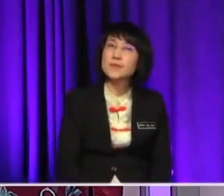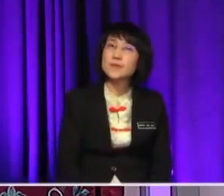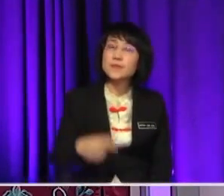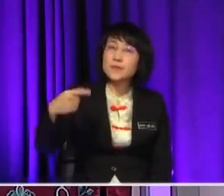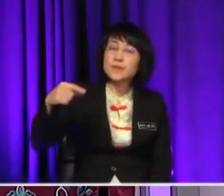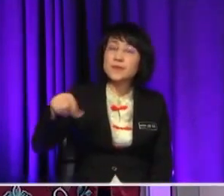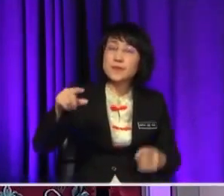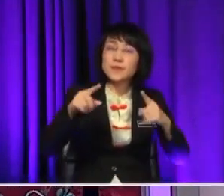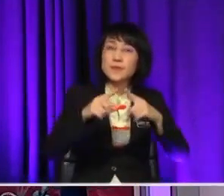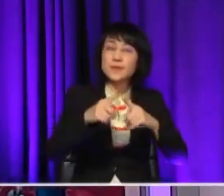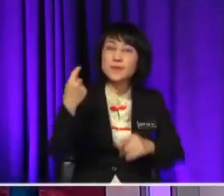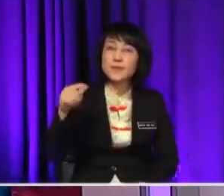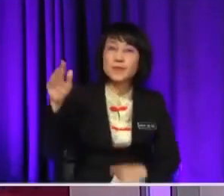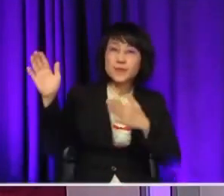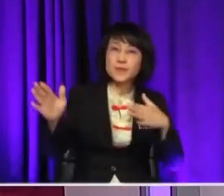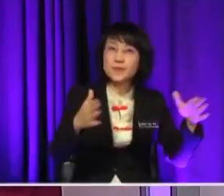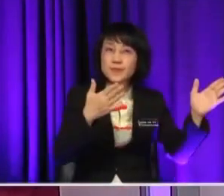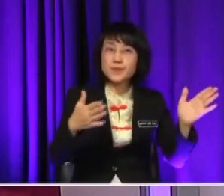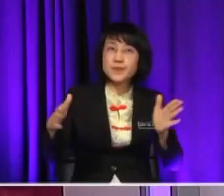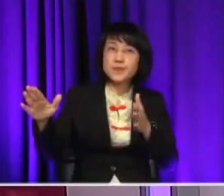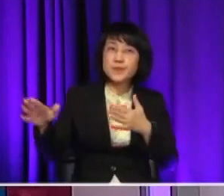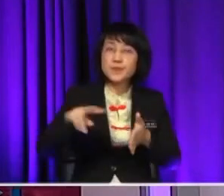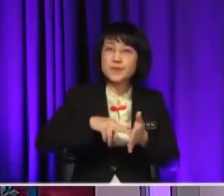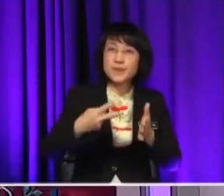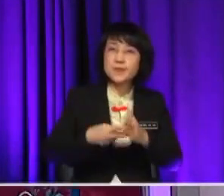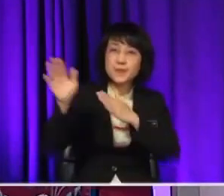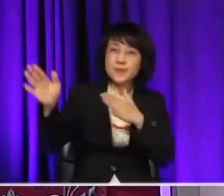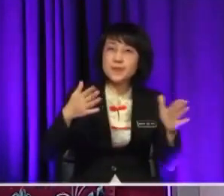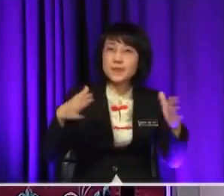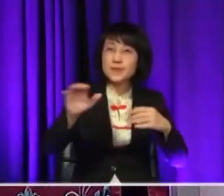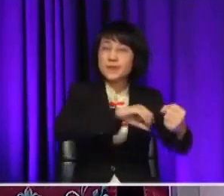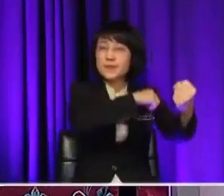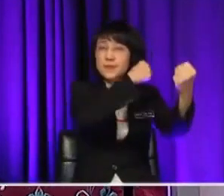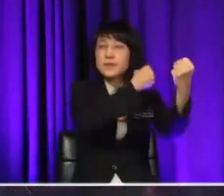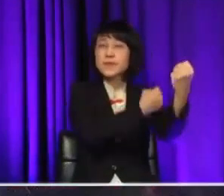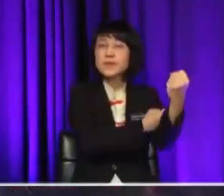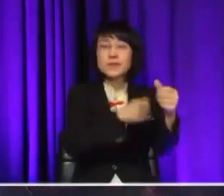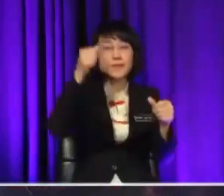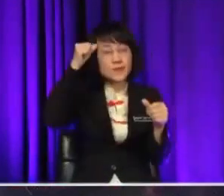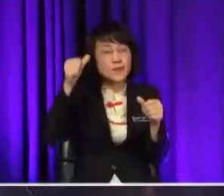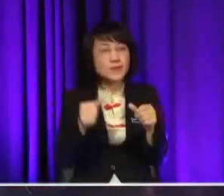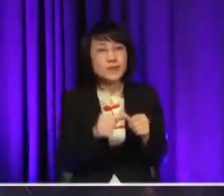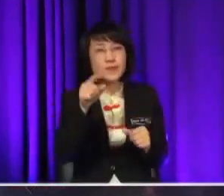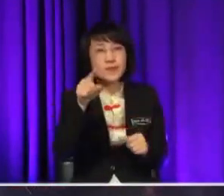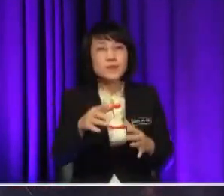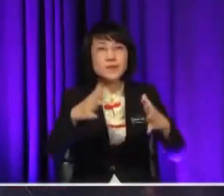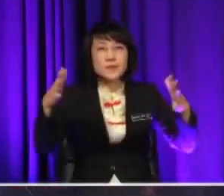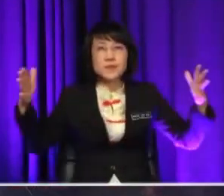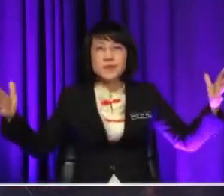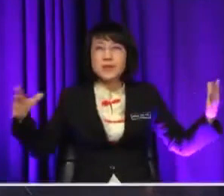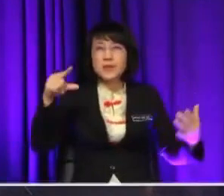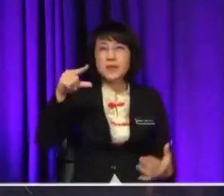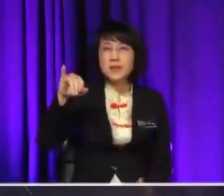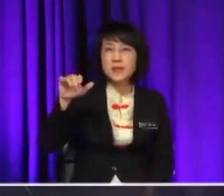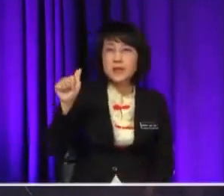quality to the wind. He's strong, right? It also reminds you of a big giant, right?